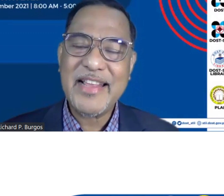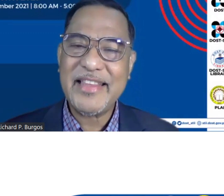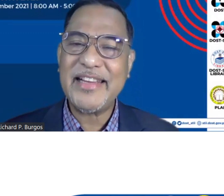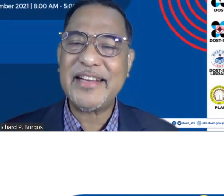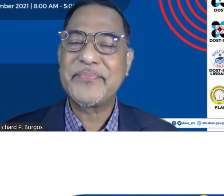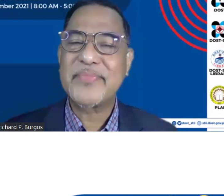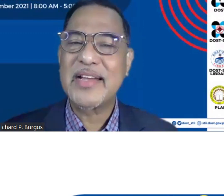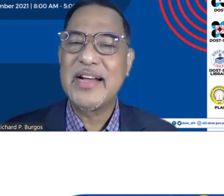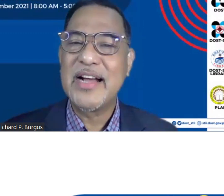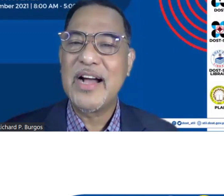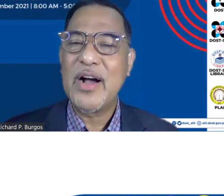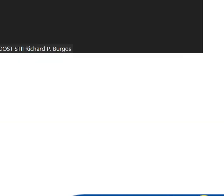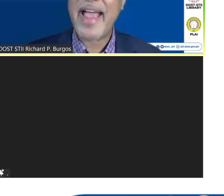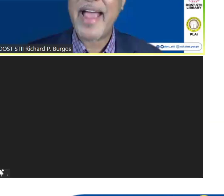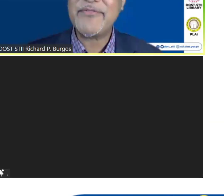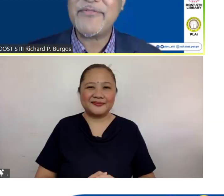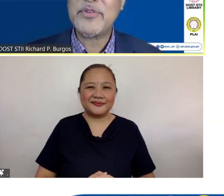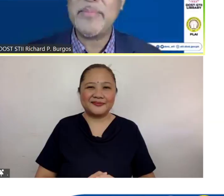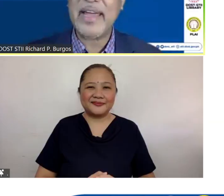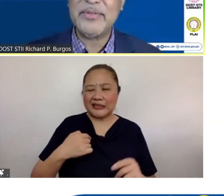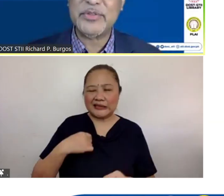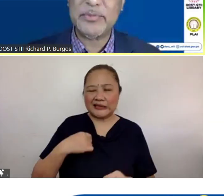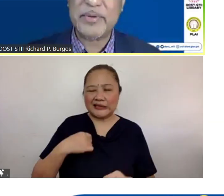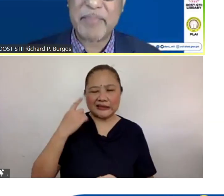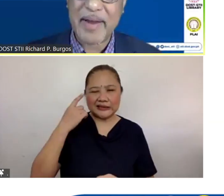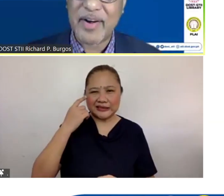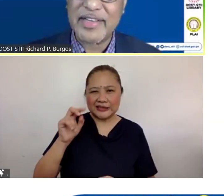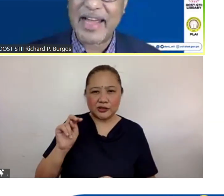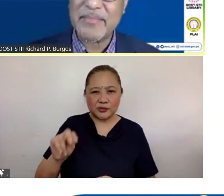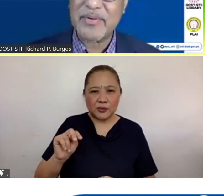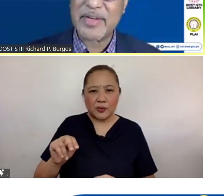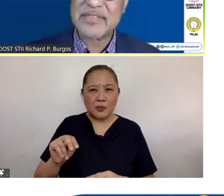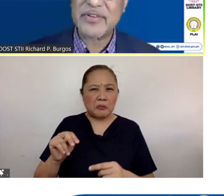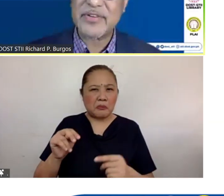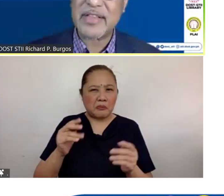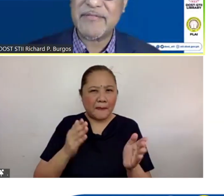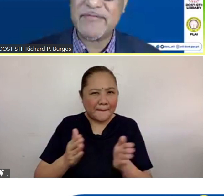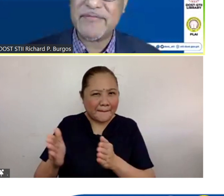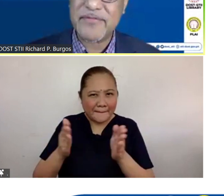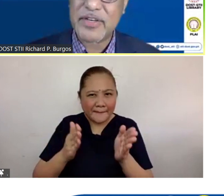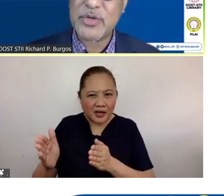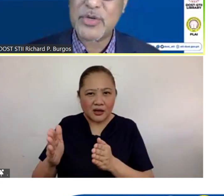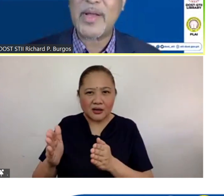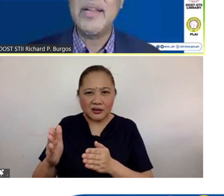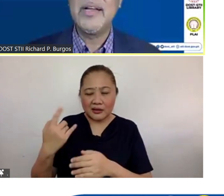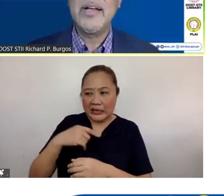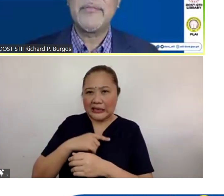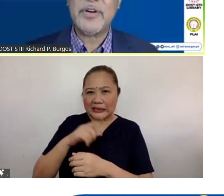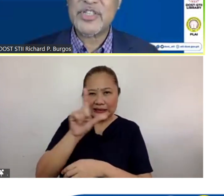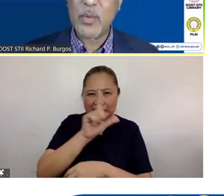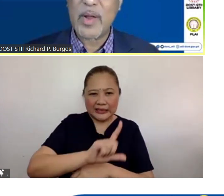I think we have to be able to prepare our libraries for that virtual